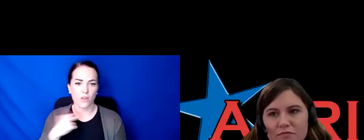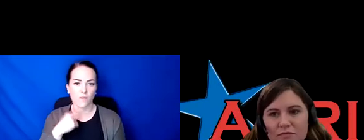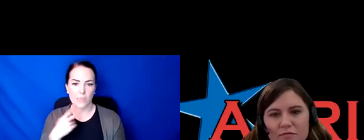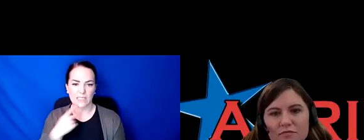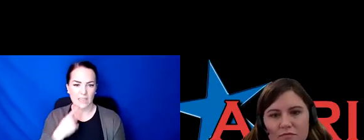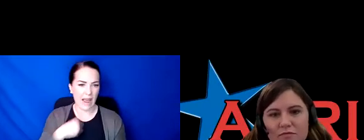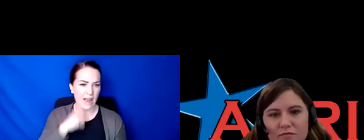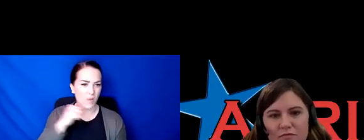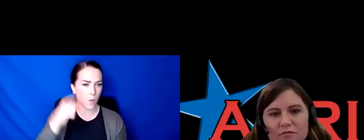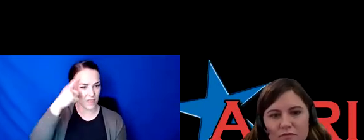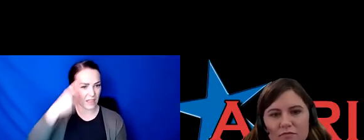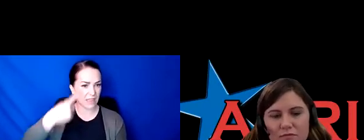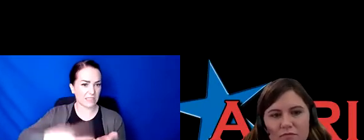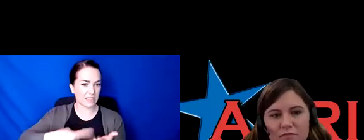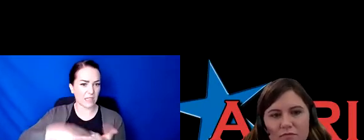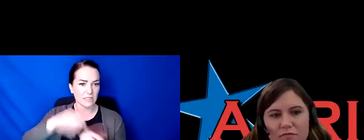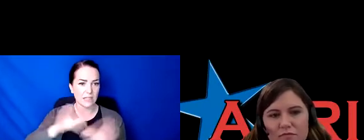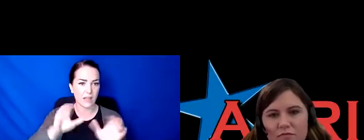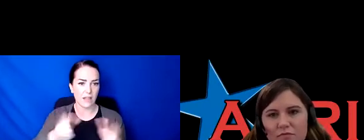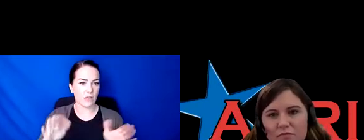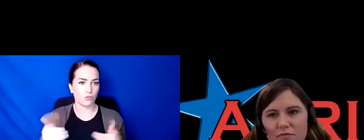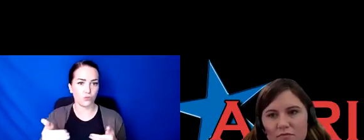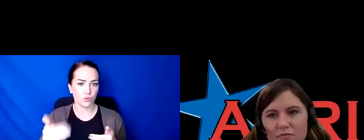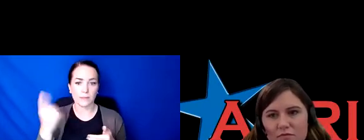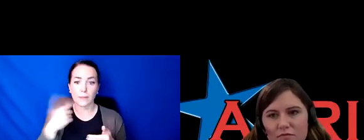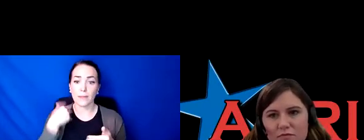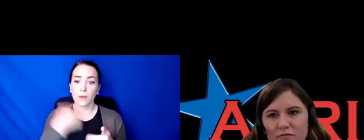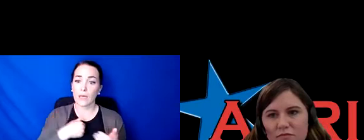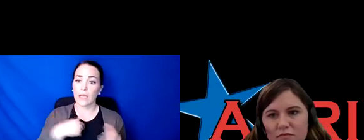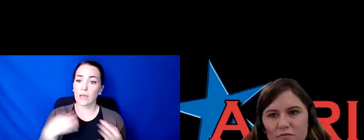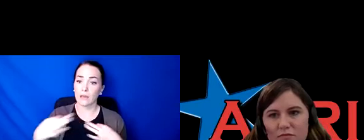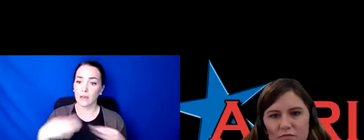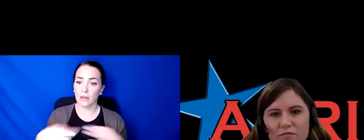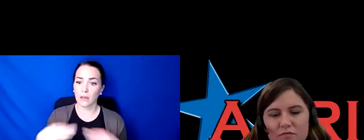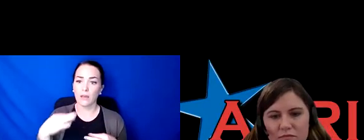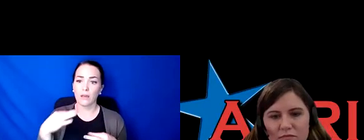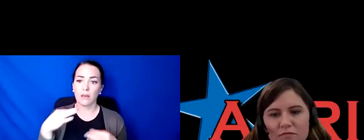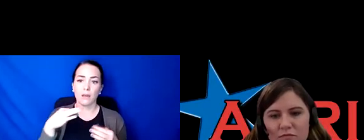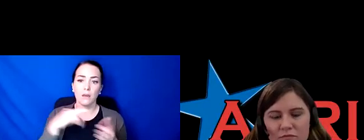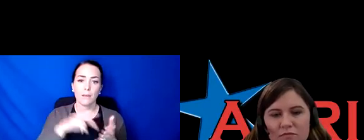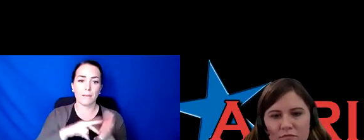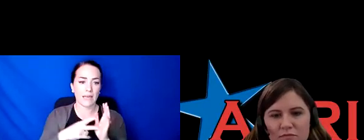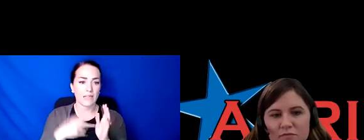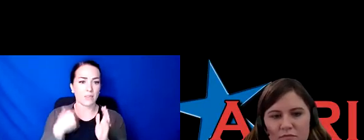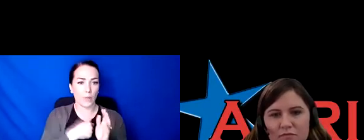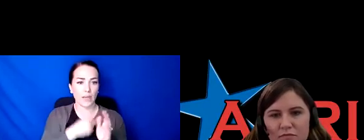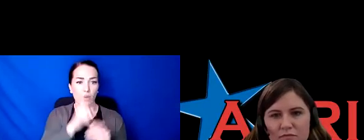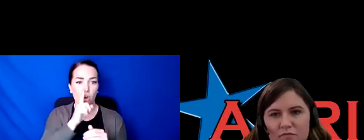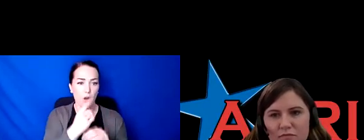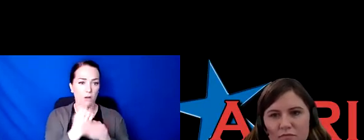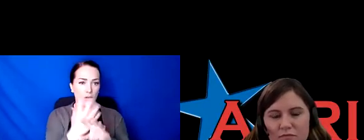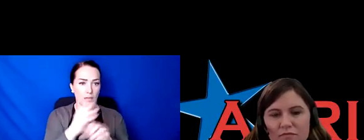within the classrooms. Something that we come up with a lot while either teaching virtually or in the classrooms when we're having